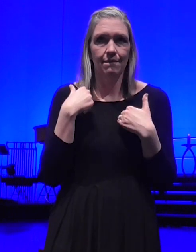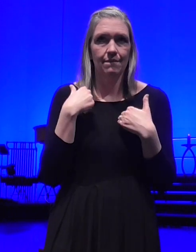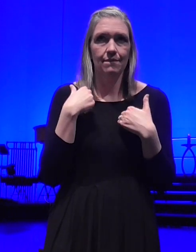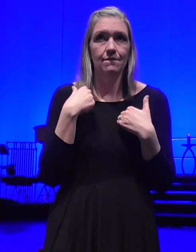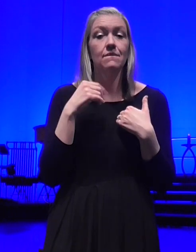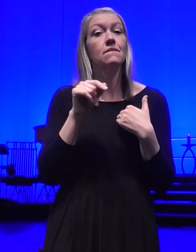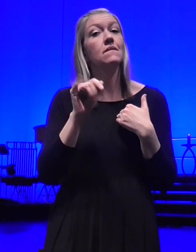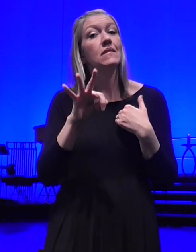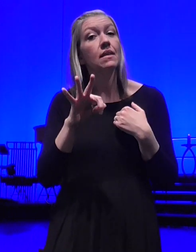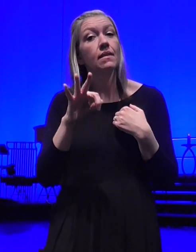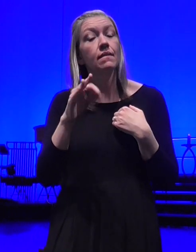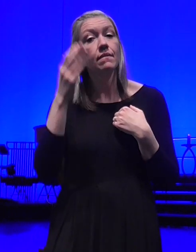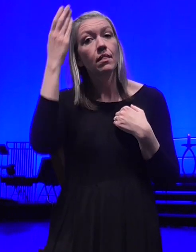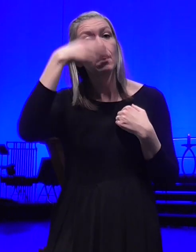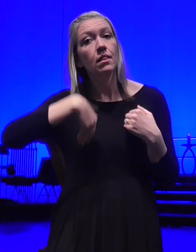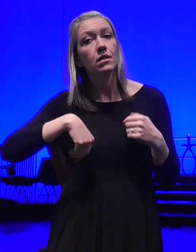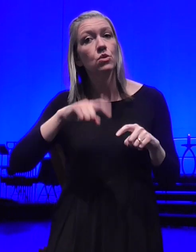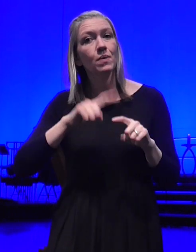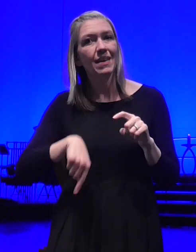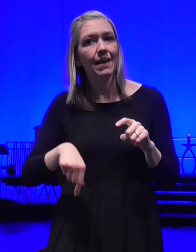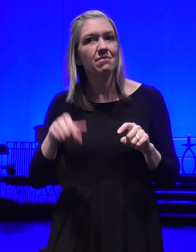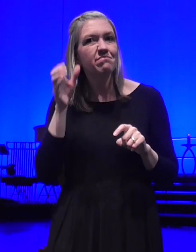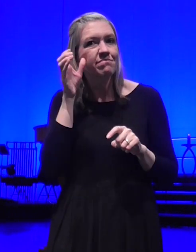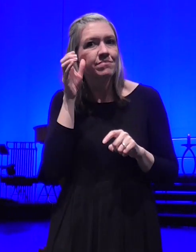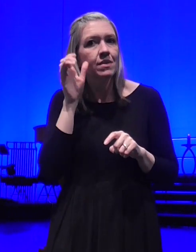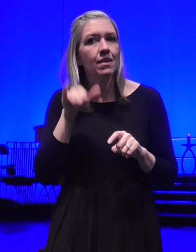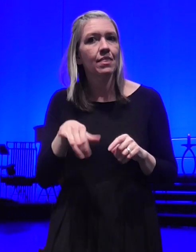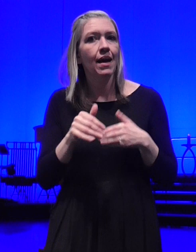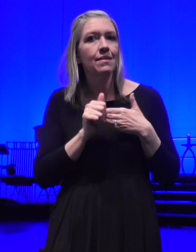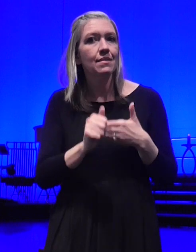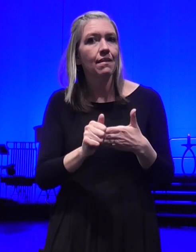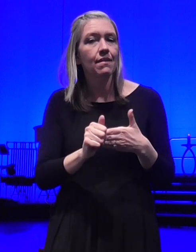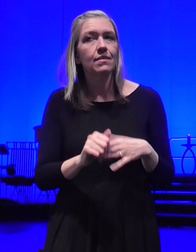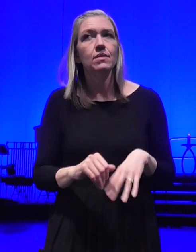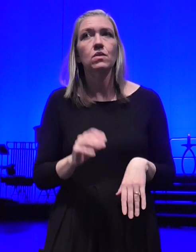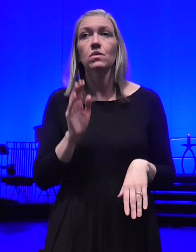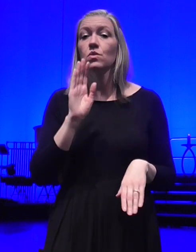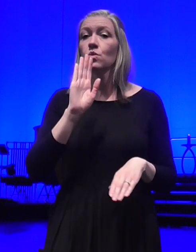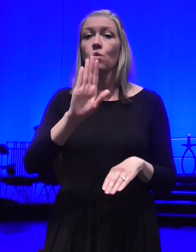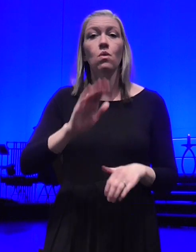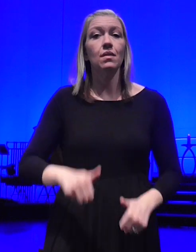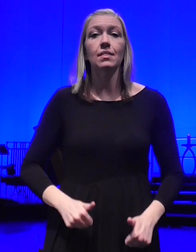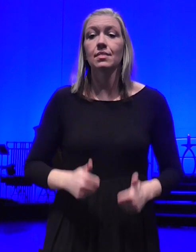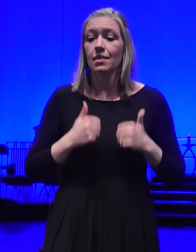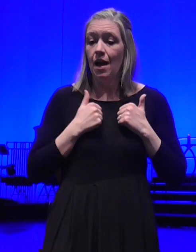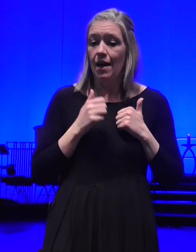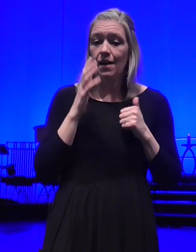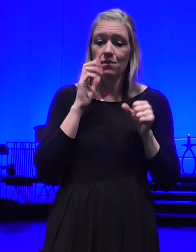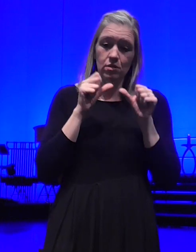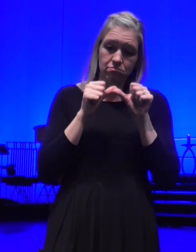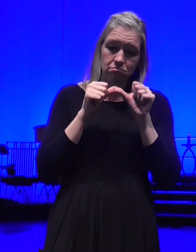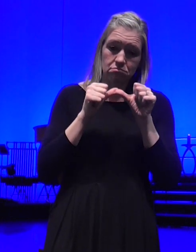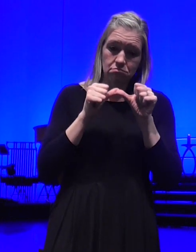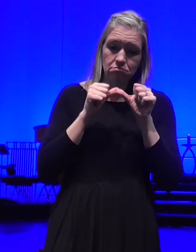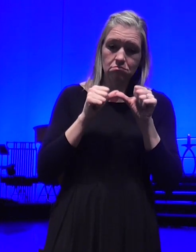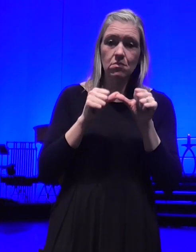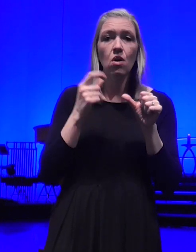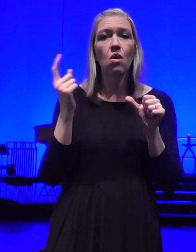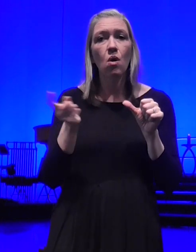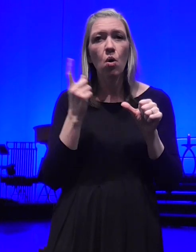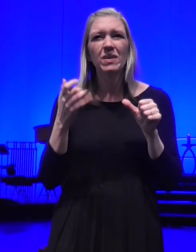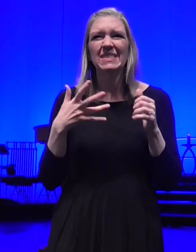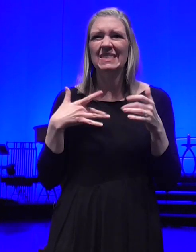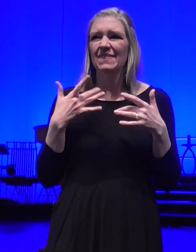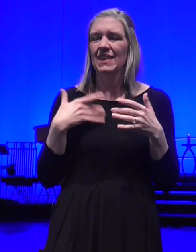if you cannot hear it, you will all of your life spend your days on the ends of